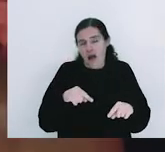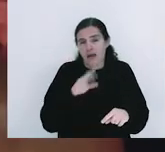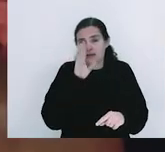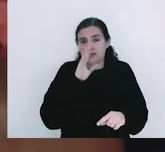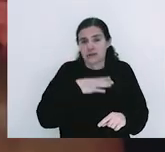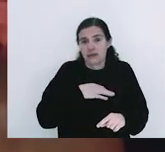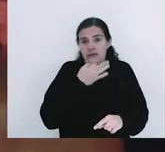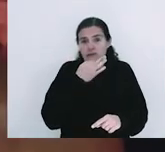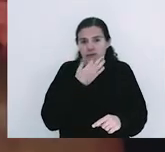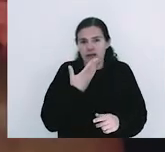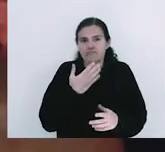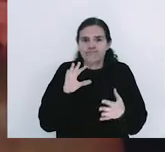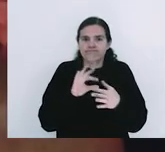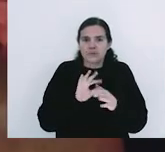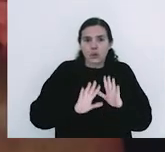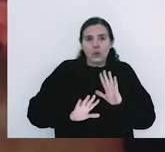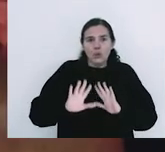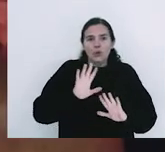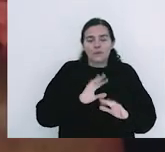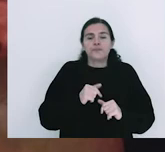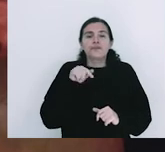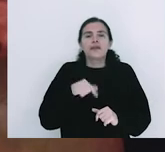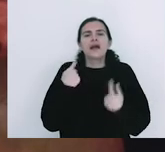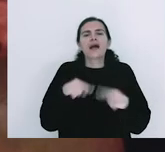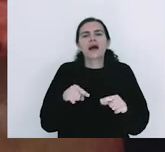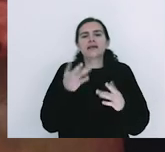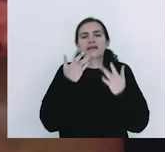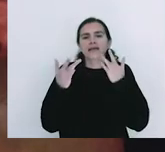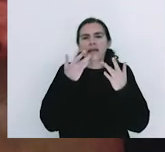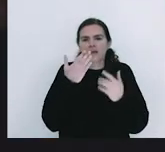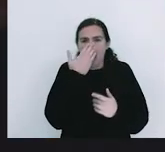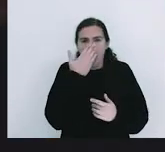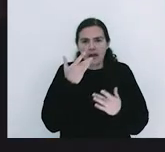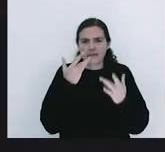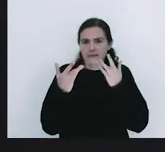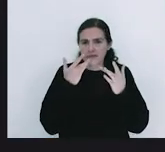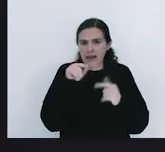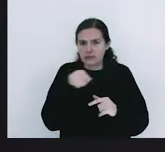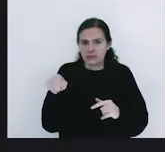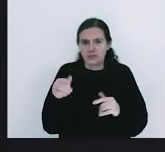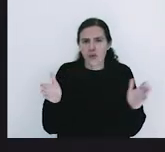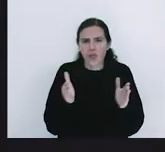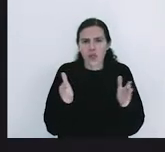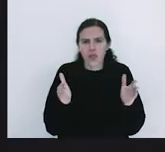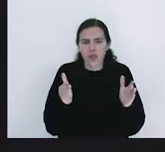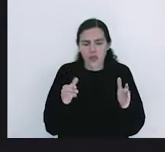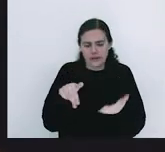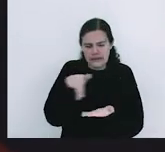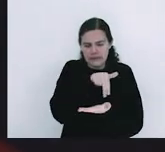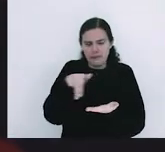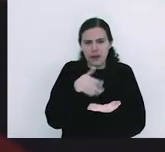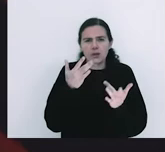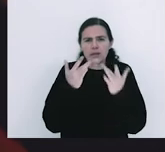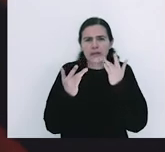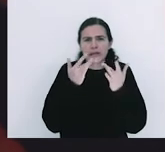want to talk about intents. What you have here in this theater, it's like a theater, it's a small theatrical stage